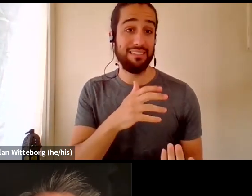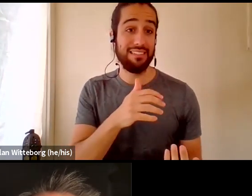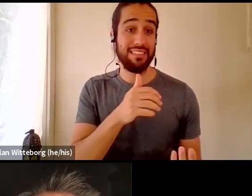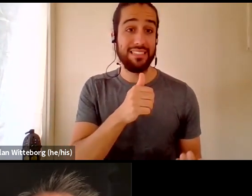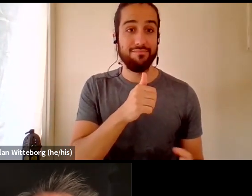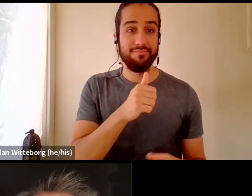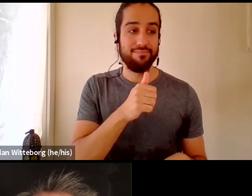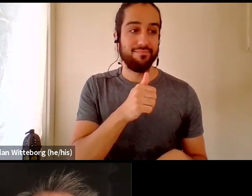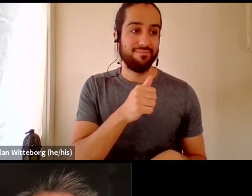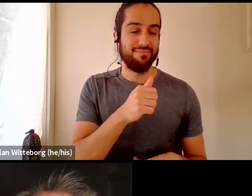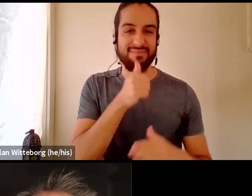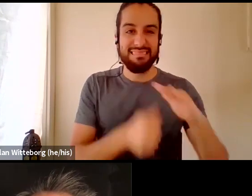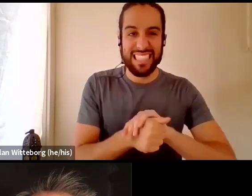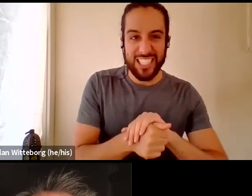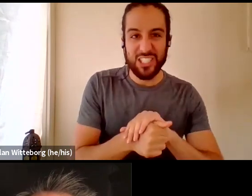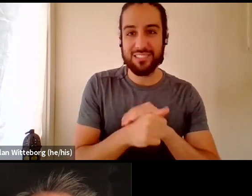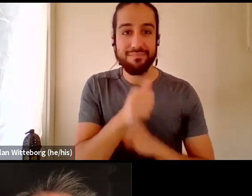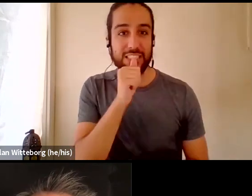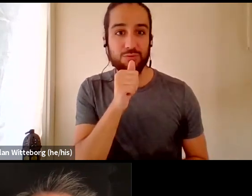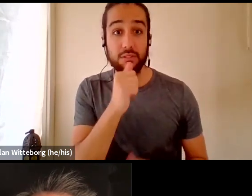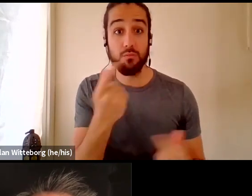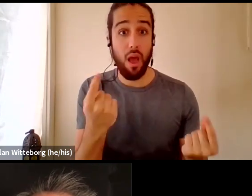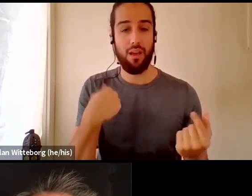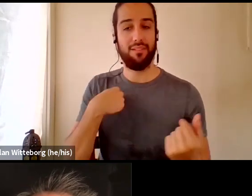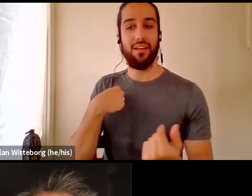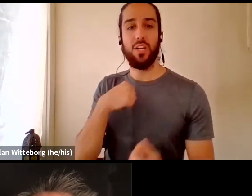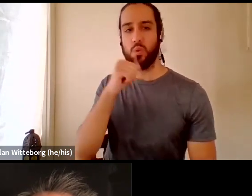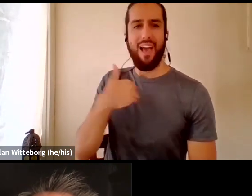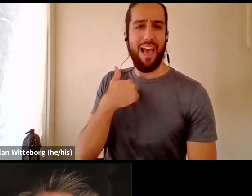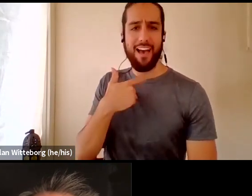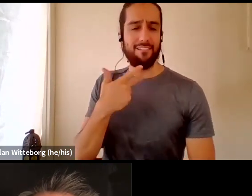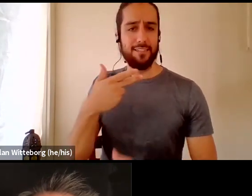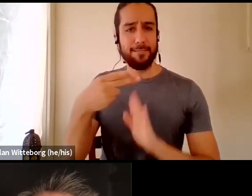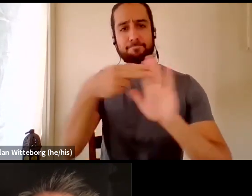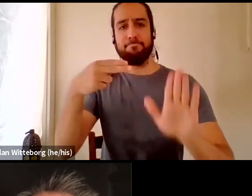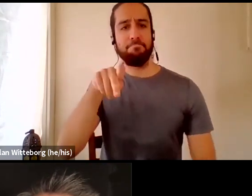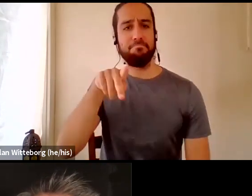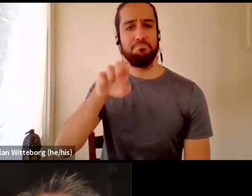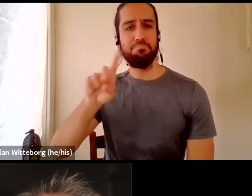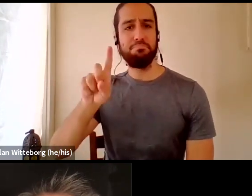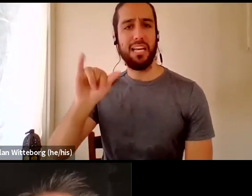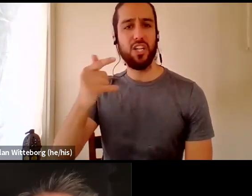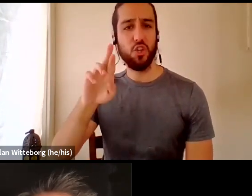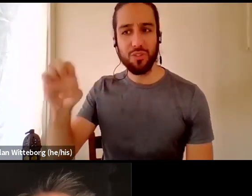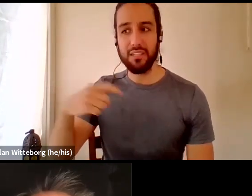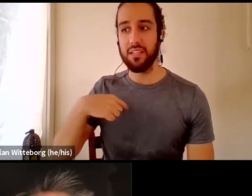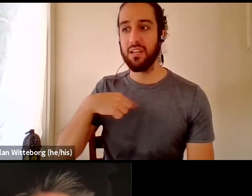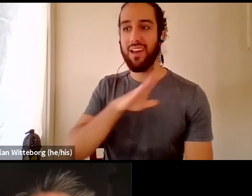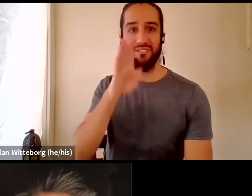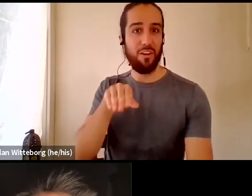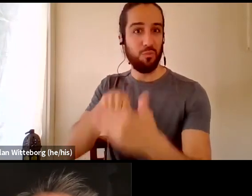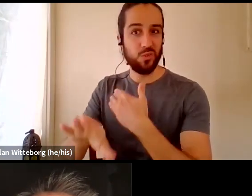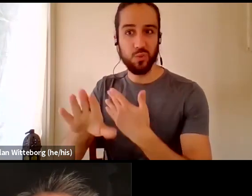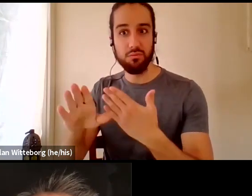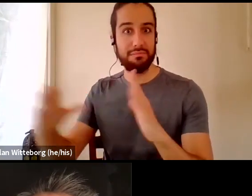in terms of, I did not go to the top institutions. I've never taken a directing class in my life. You know,